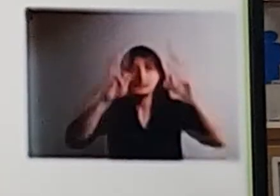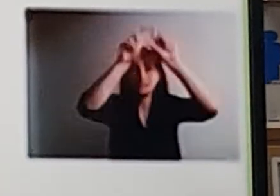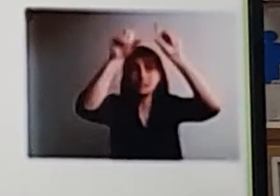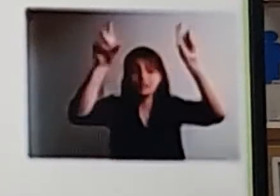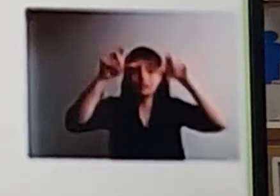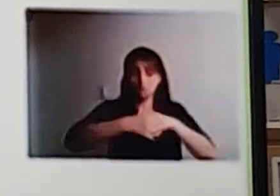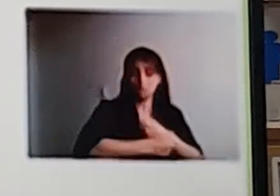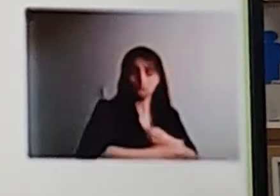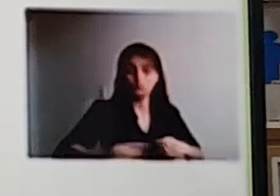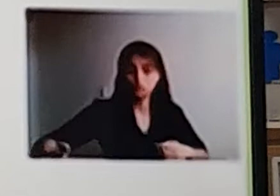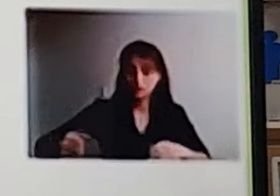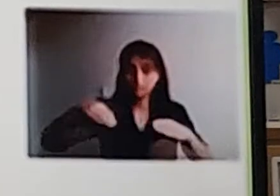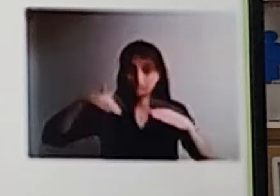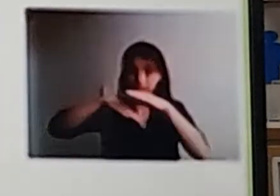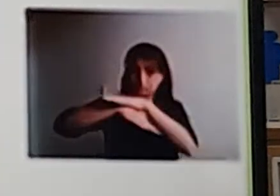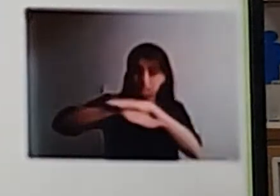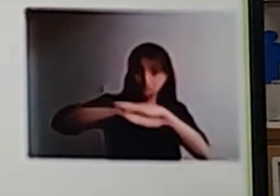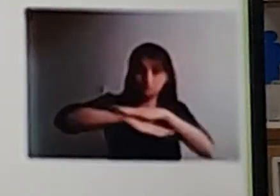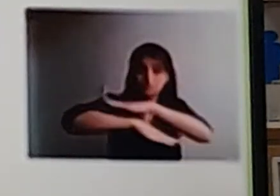Can we continue?